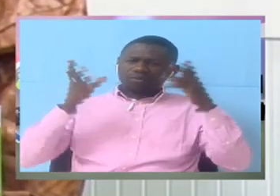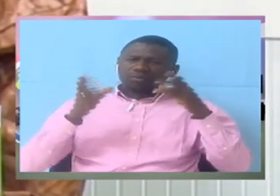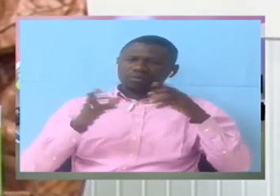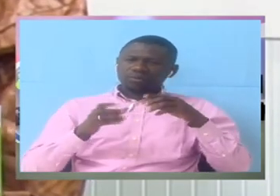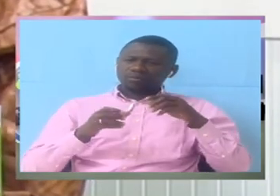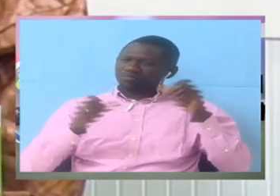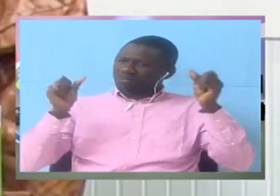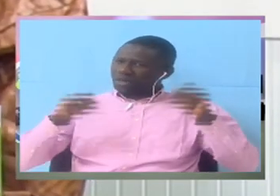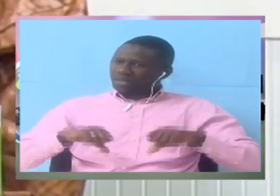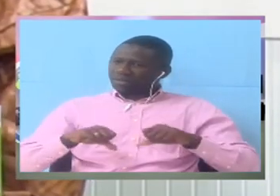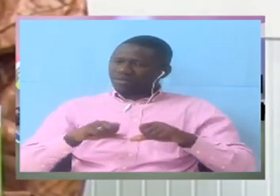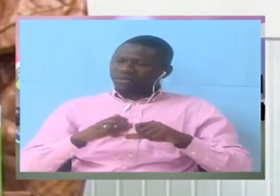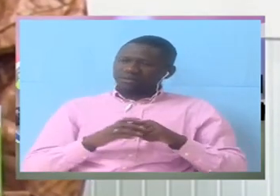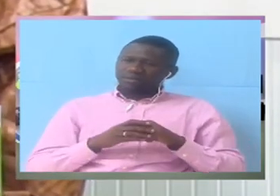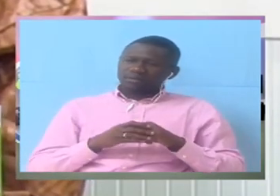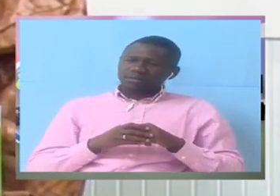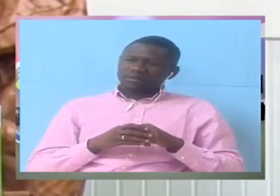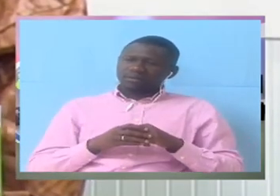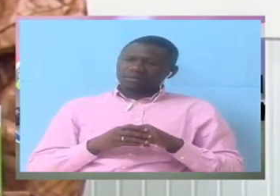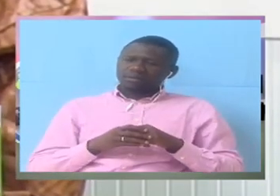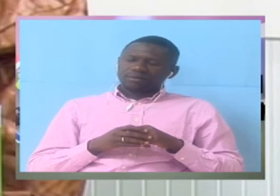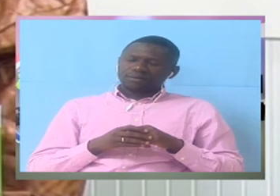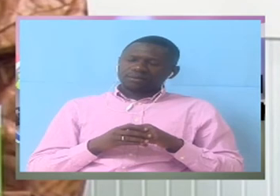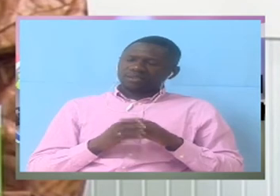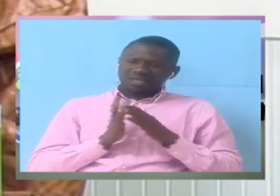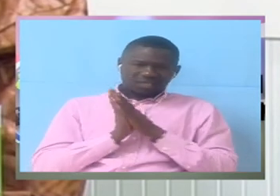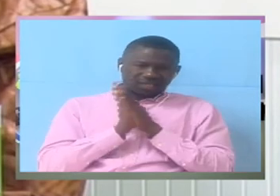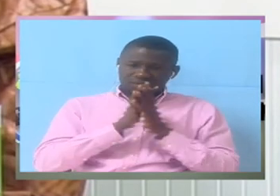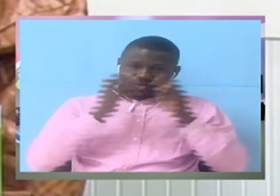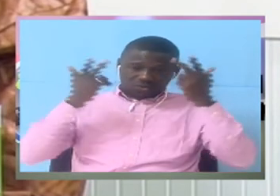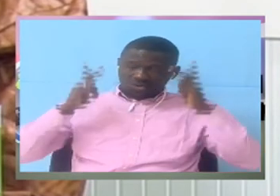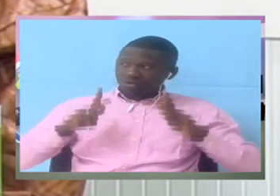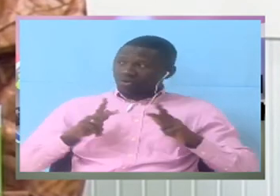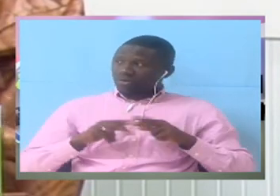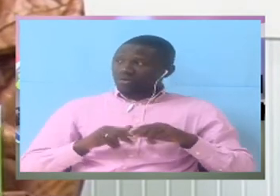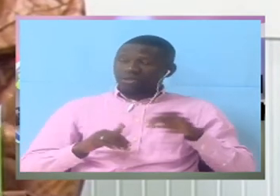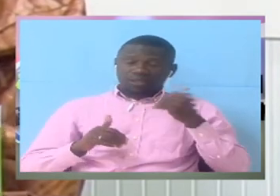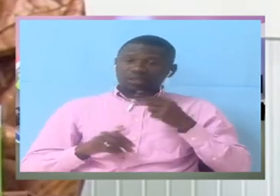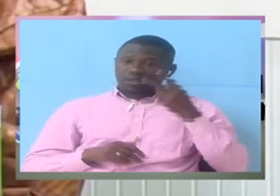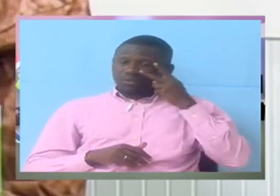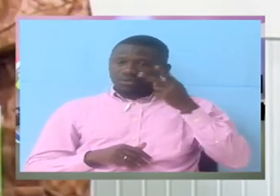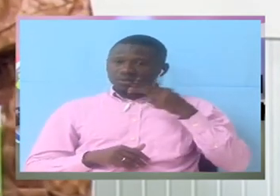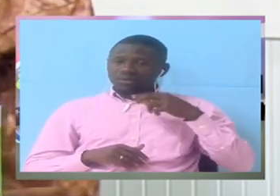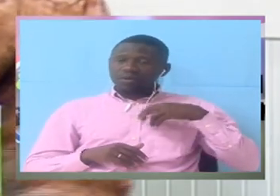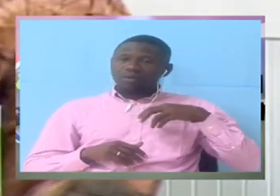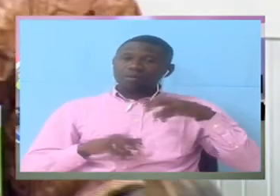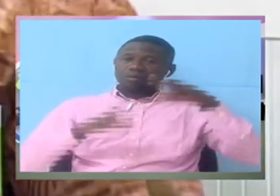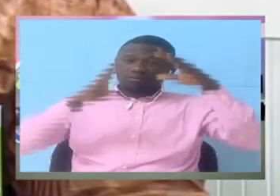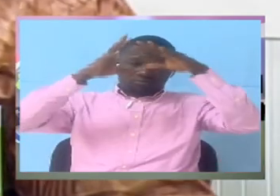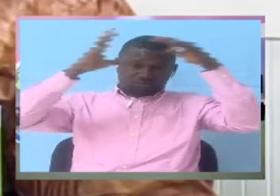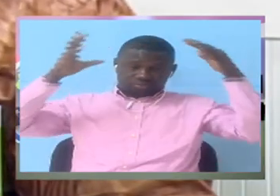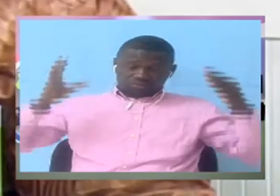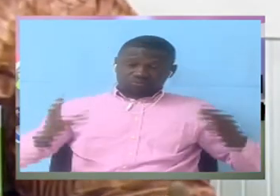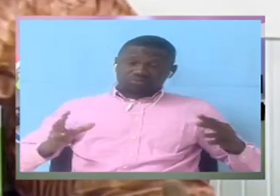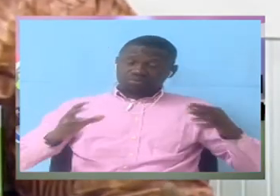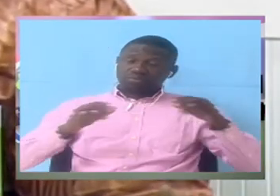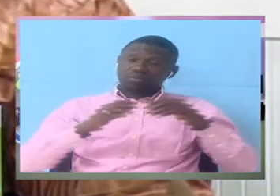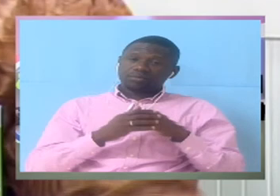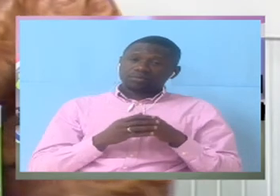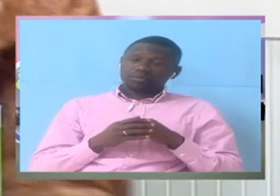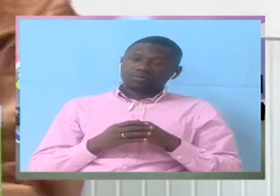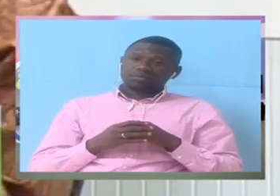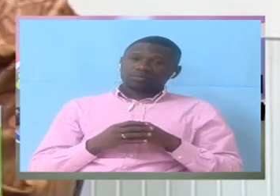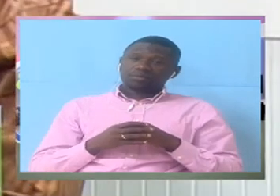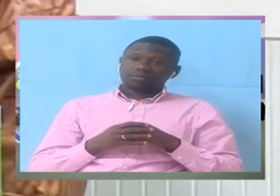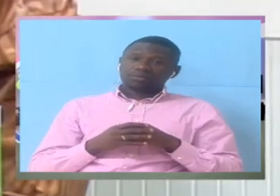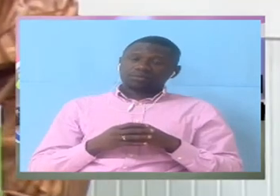kana. Yes, I saw it. They drop it along with a parachute. La dori je le men ya le man explore just like akabo barko